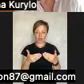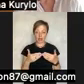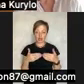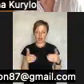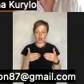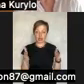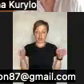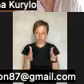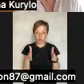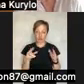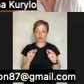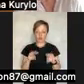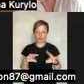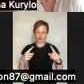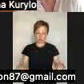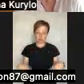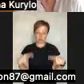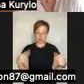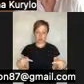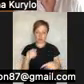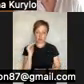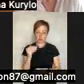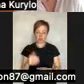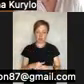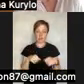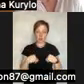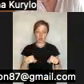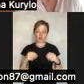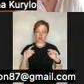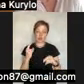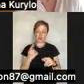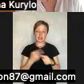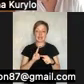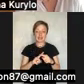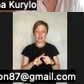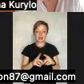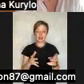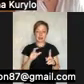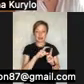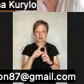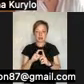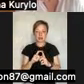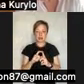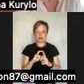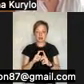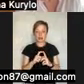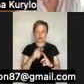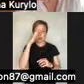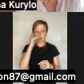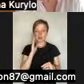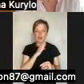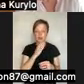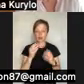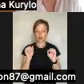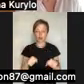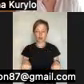we got a little kid and the children's trolley and